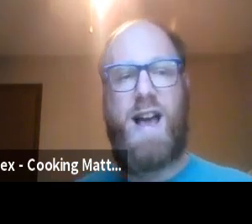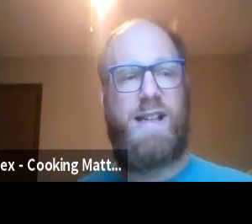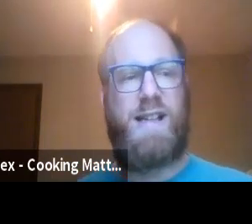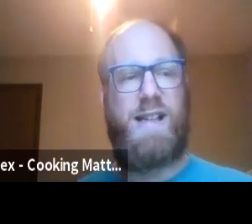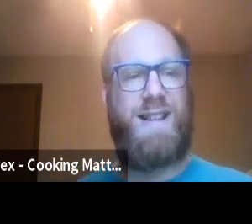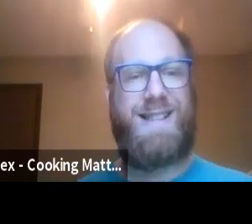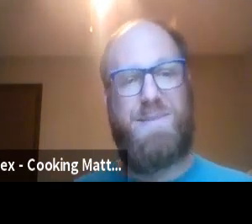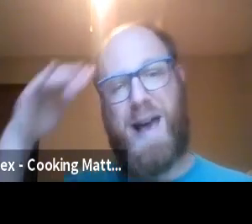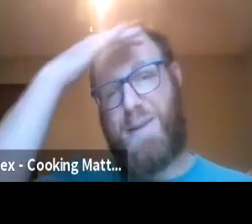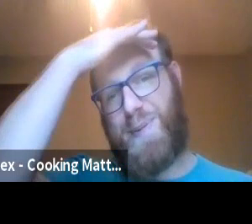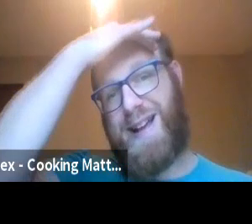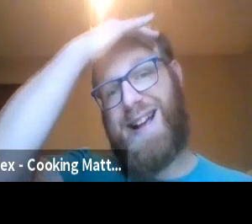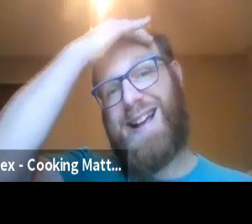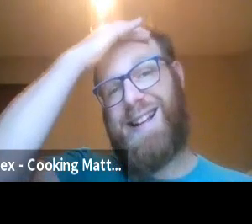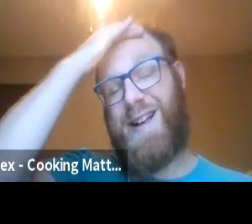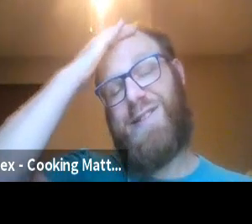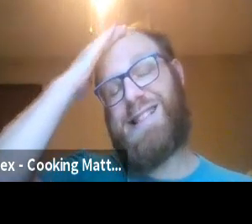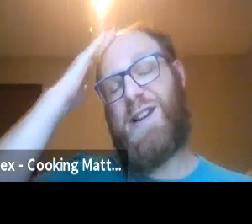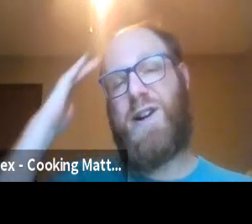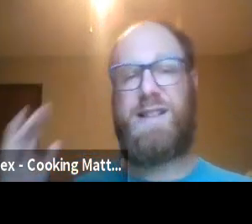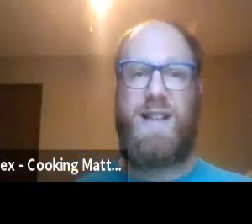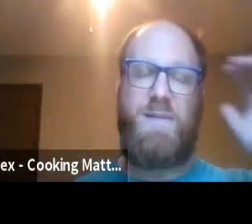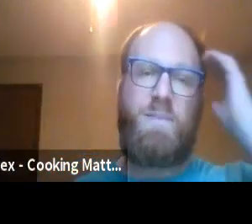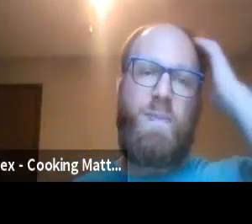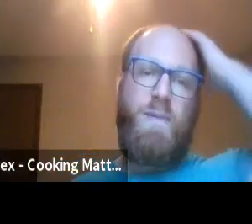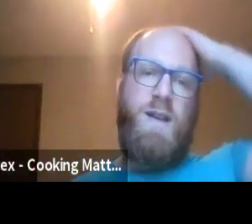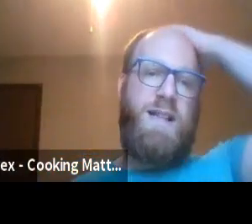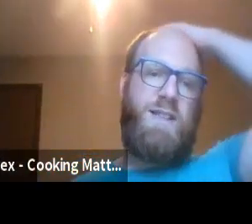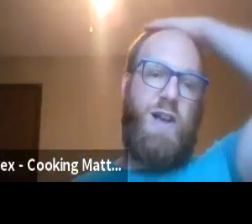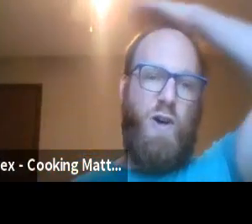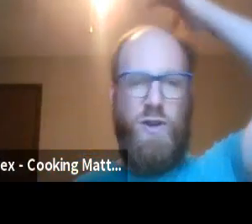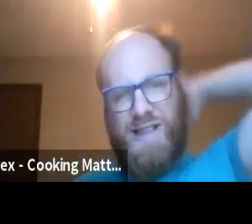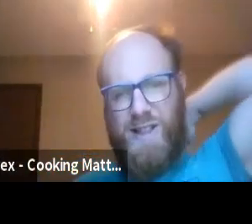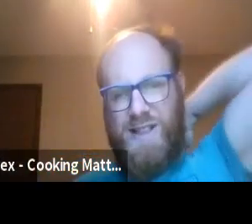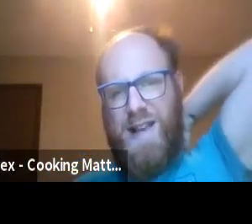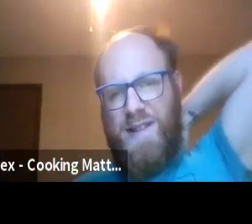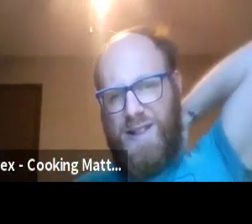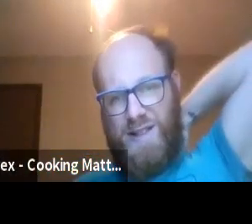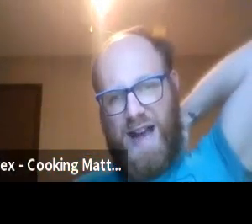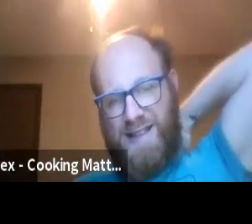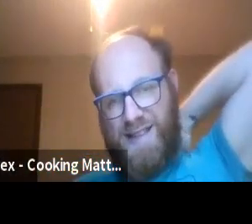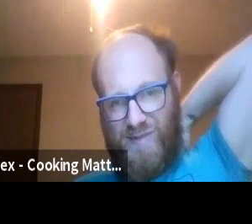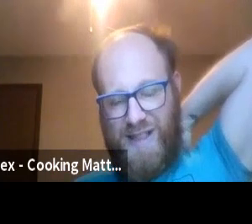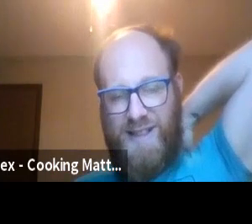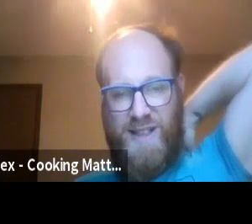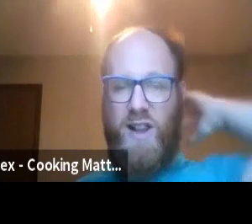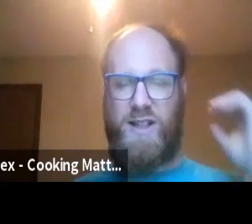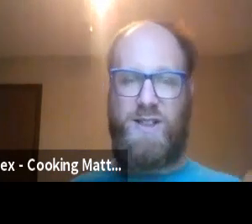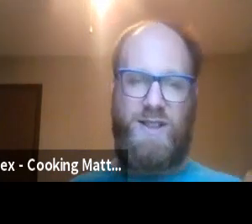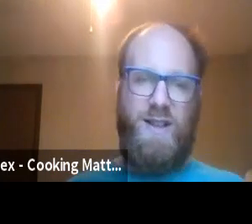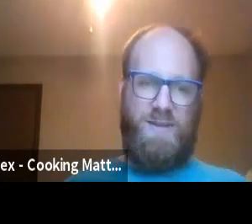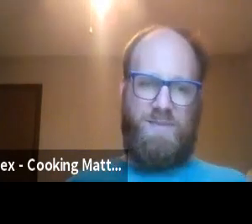you recognize this map of the state of Arkansas. And so you'll see there's 7 little dots and